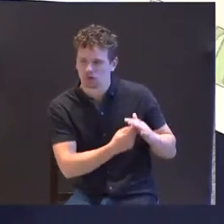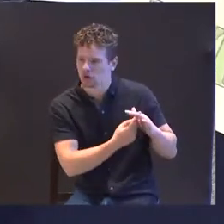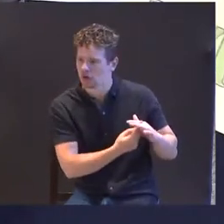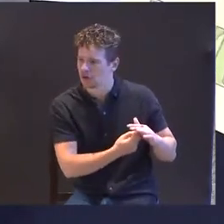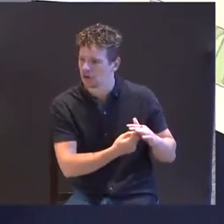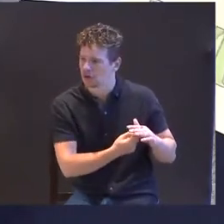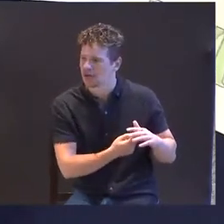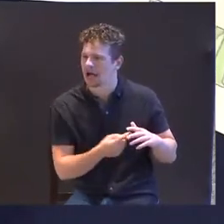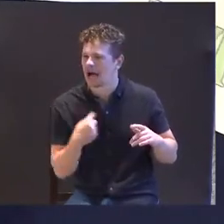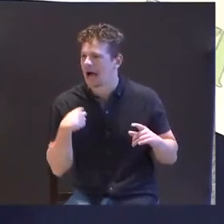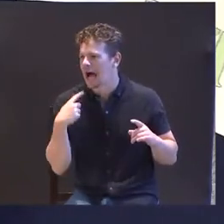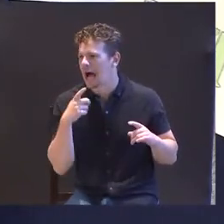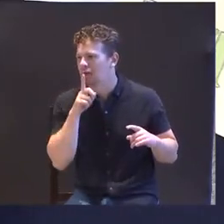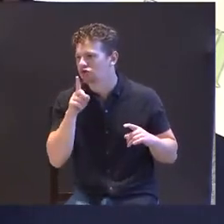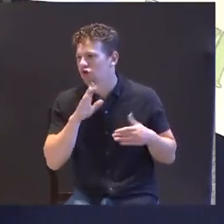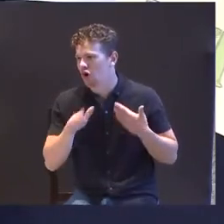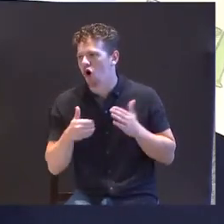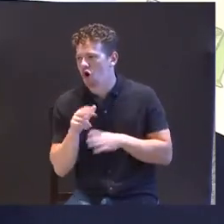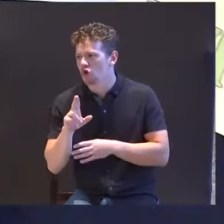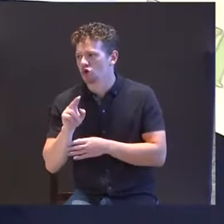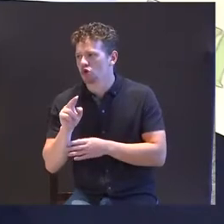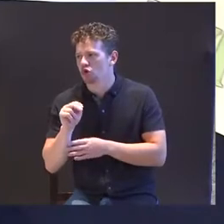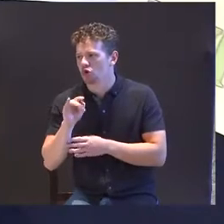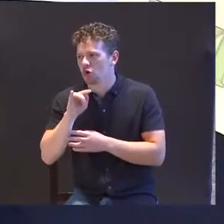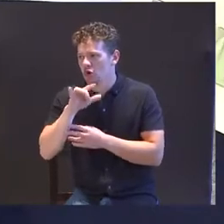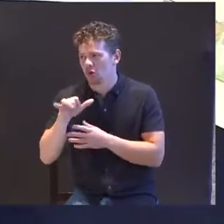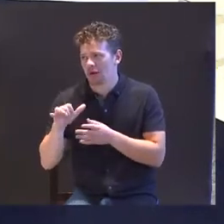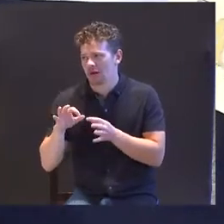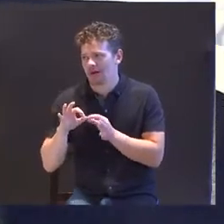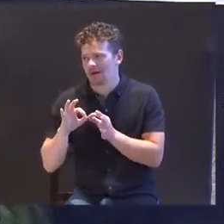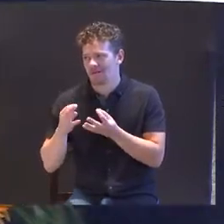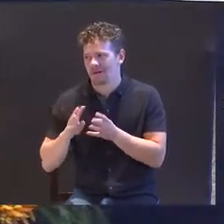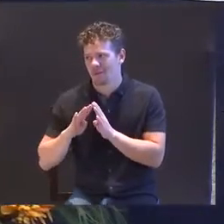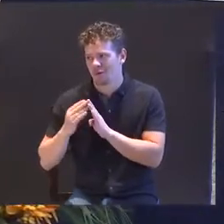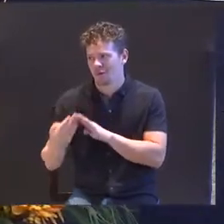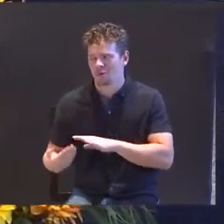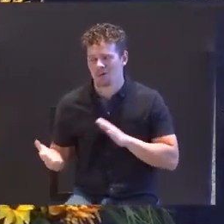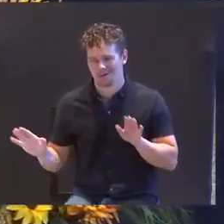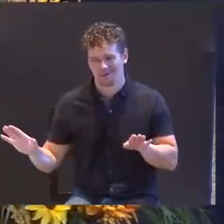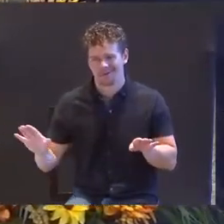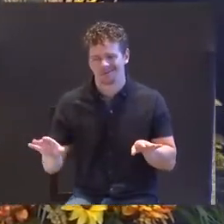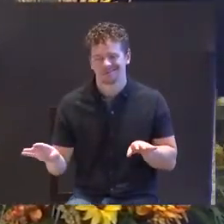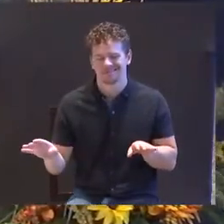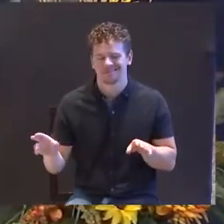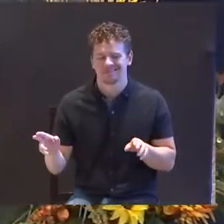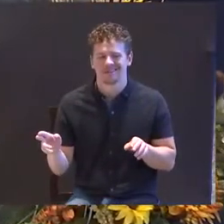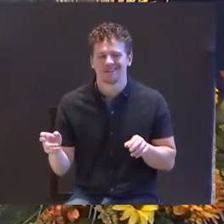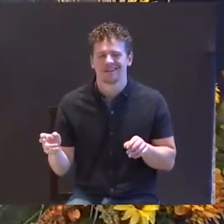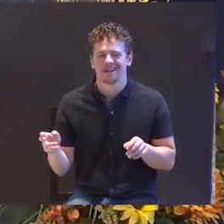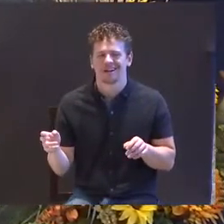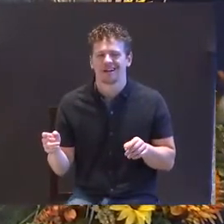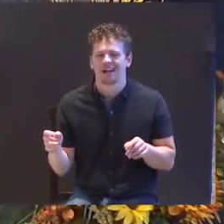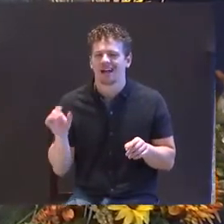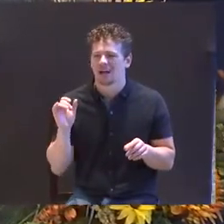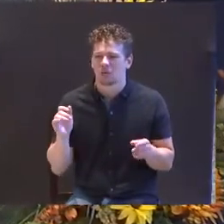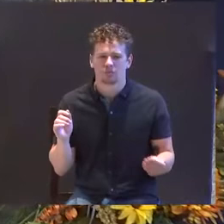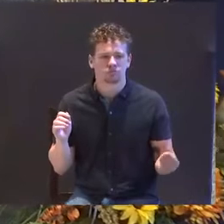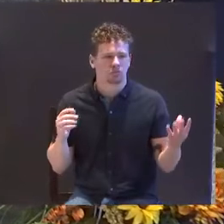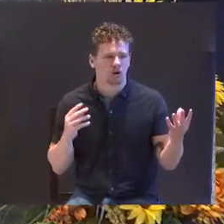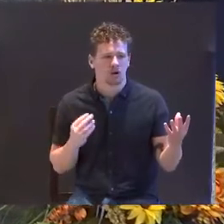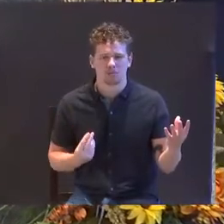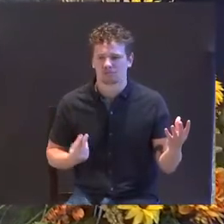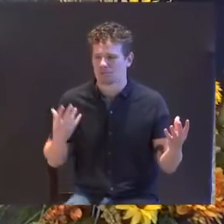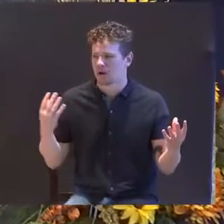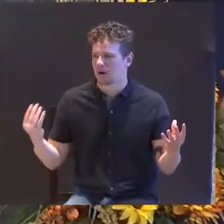all unity homes, where everybody got along, the light was spread out throughout the house. But when